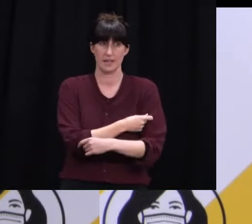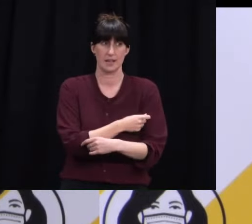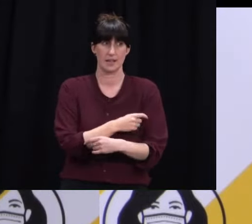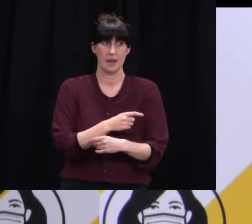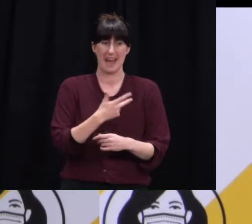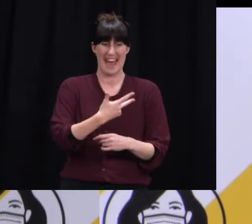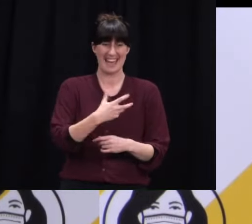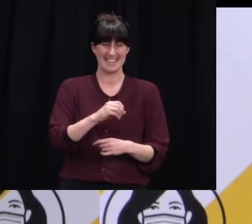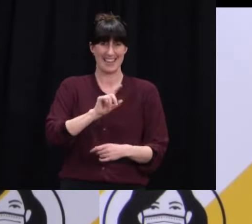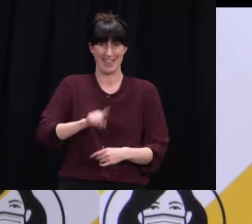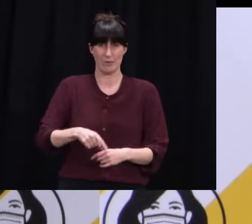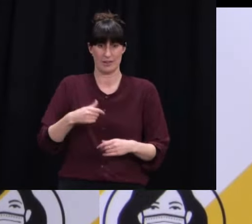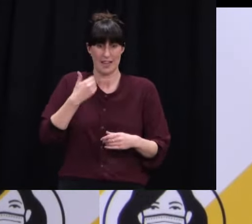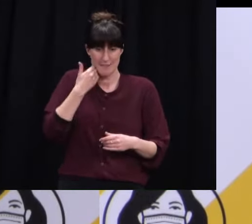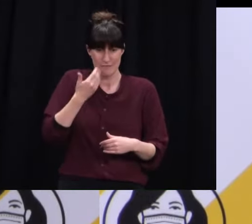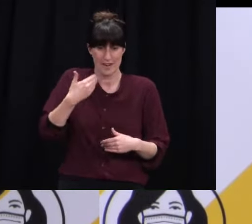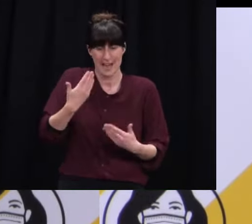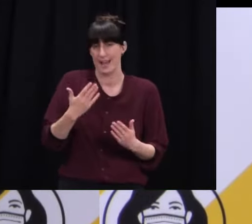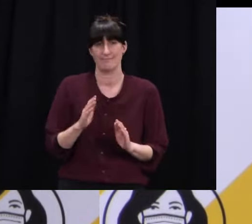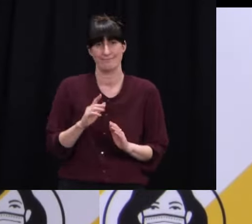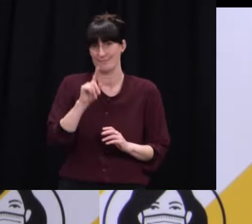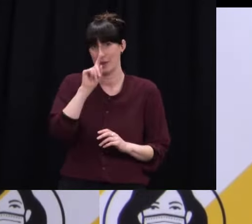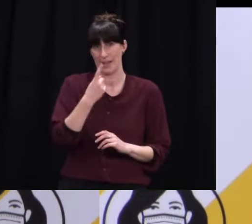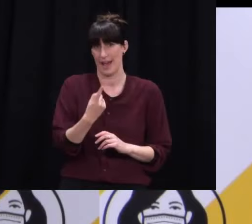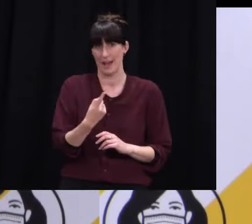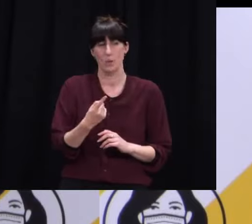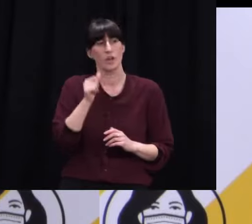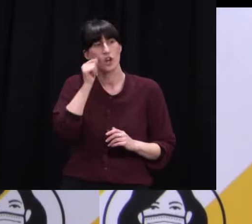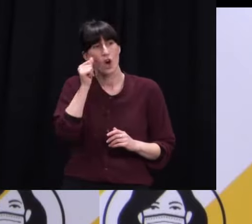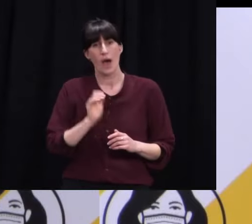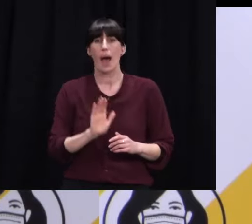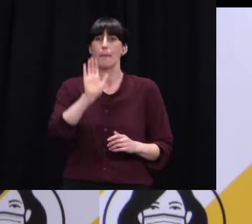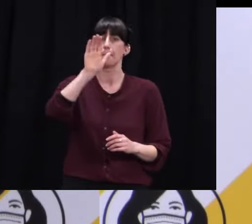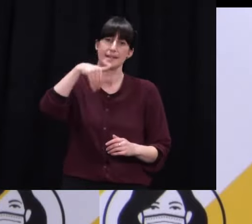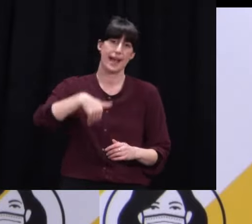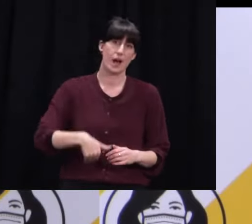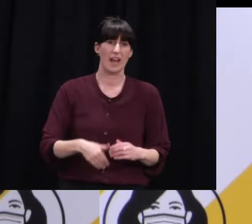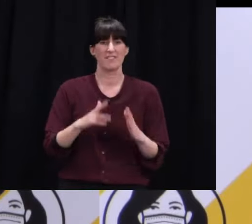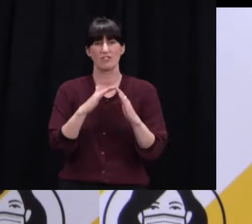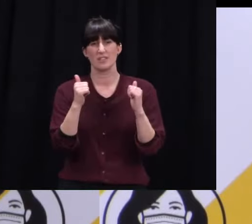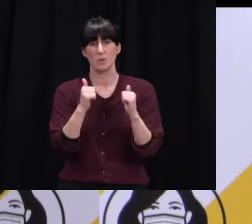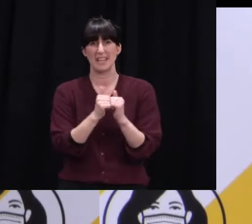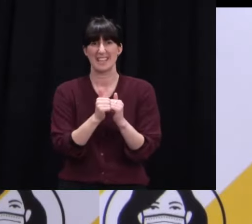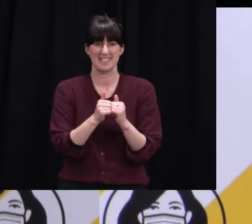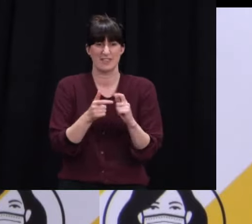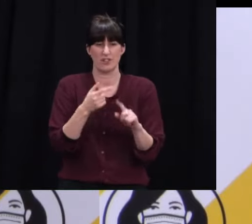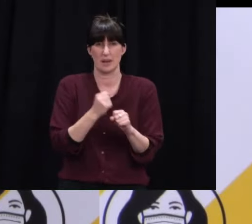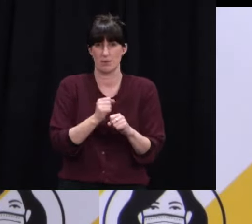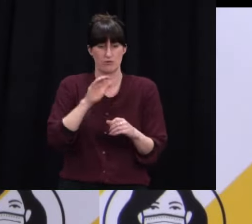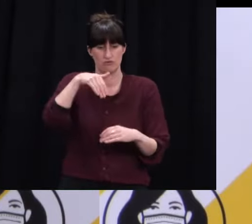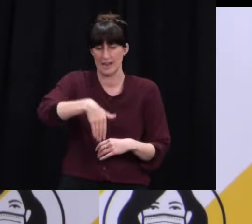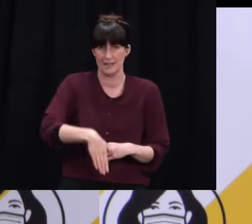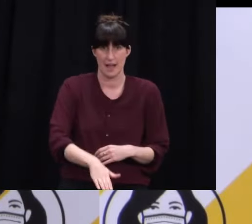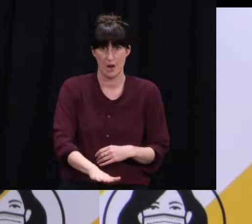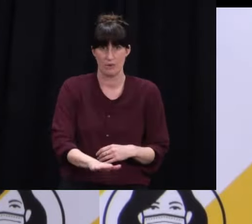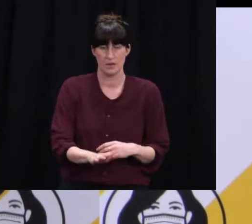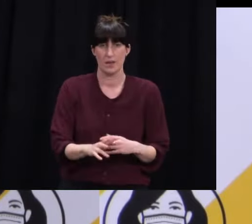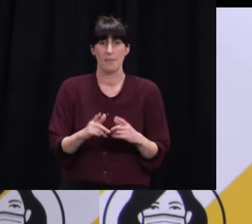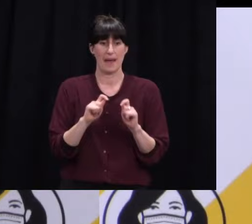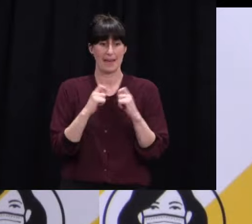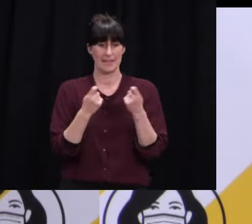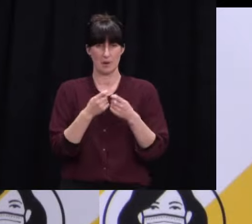sustain 80,000 a day, but even within that, we know that there'll be ups and downs. We know the numbers go down in the weekends and so on. So the team are working very hard to